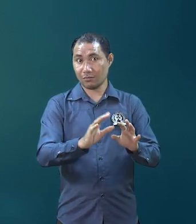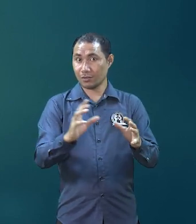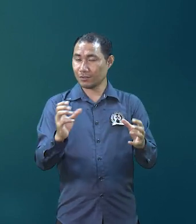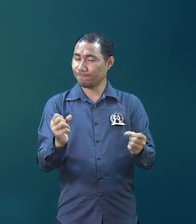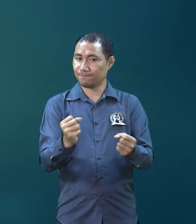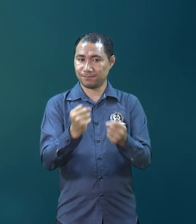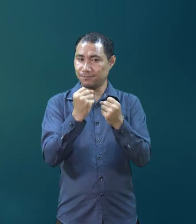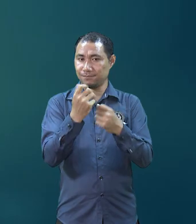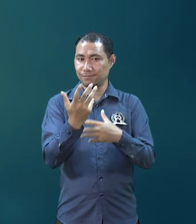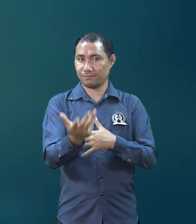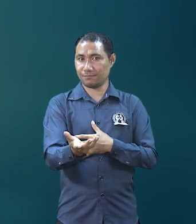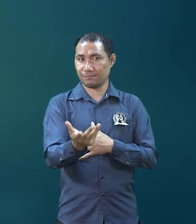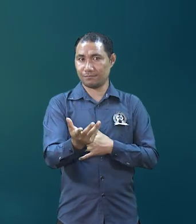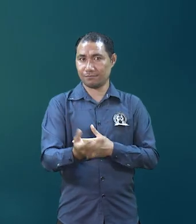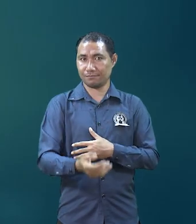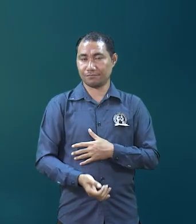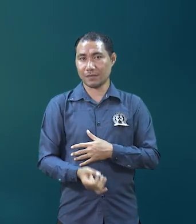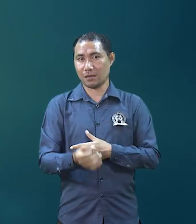greater the risk.